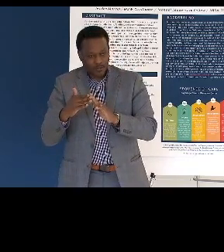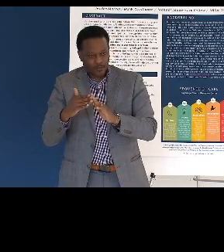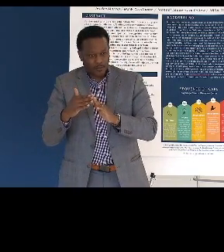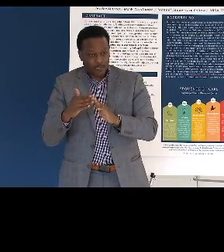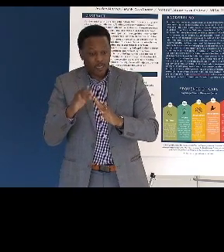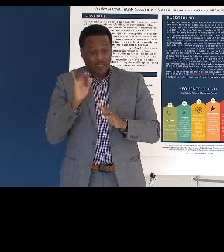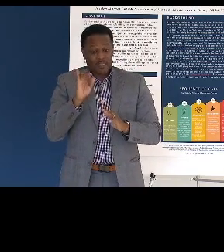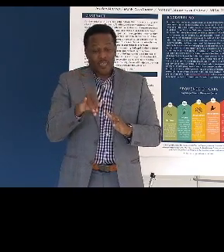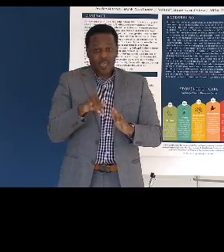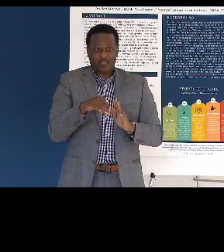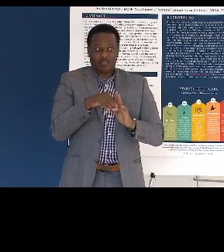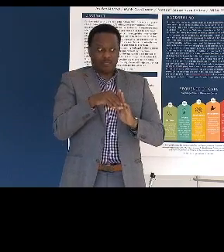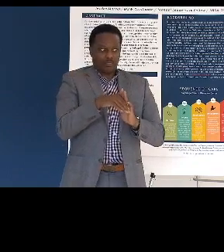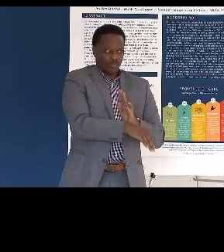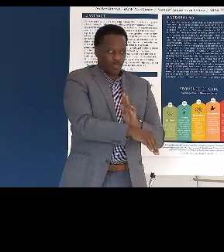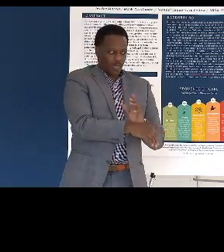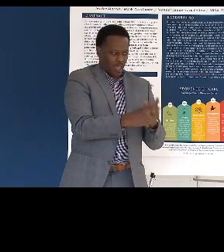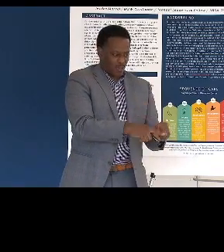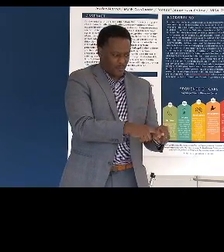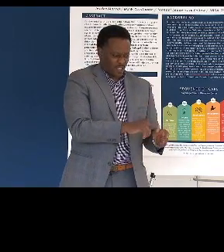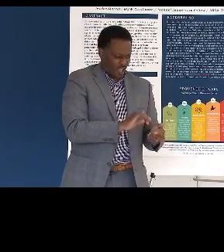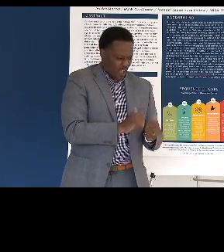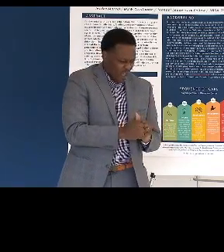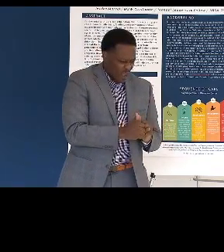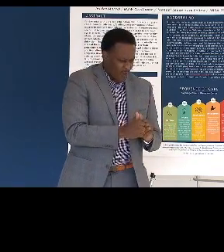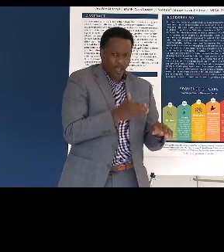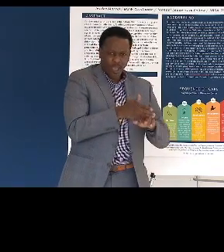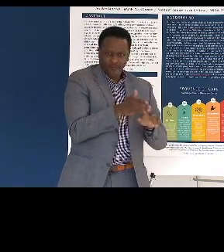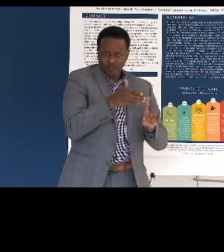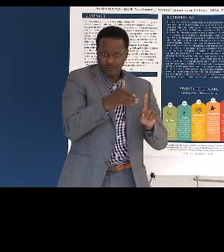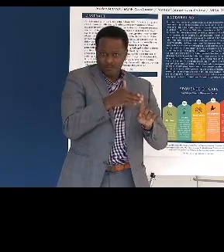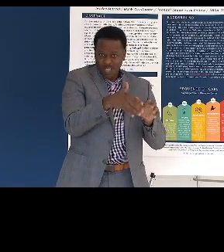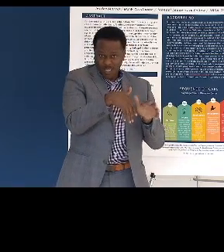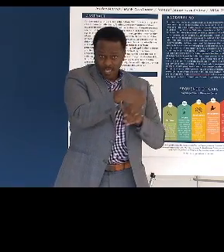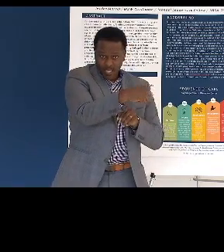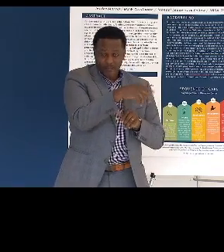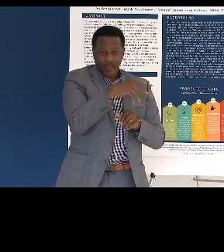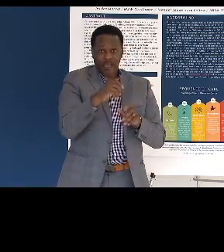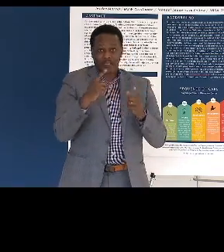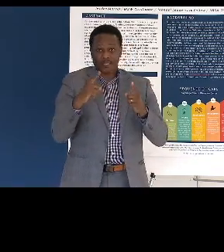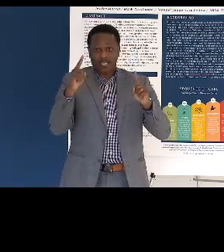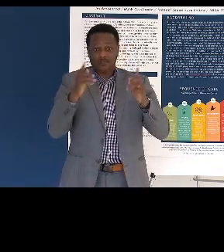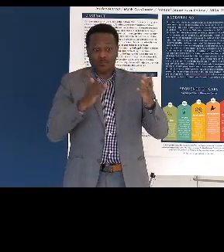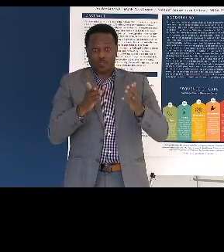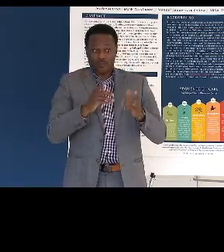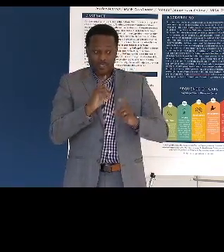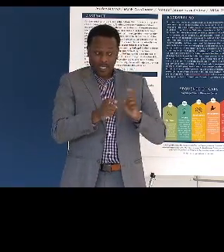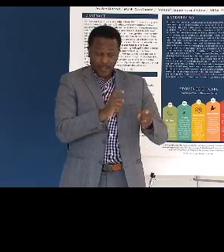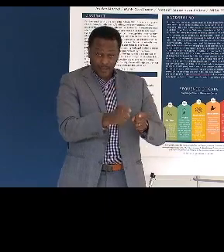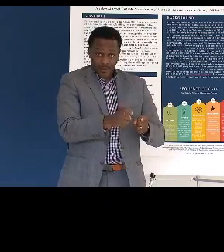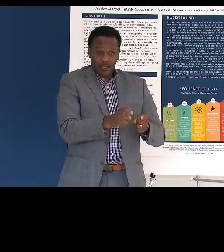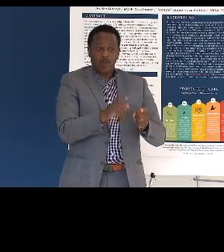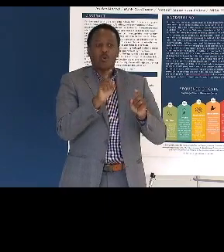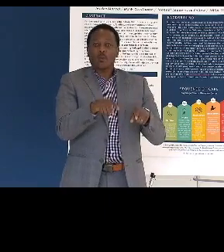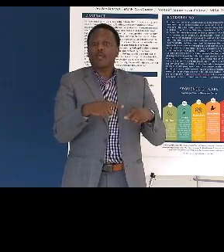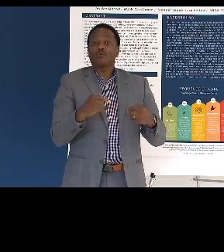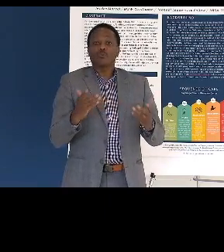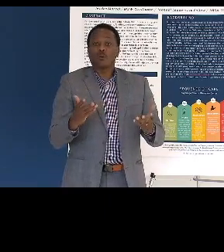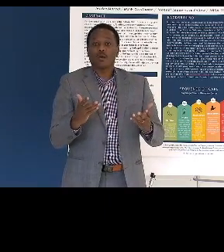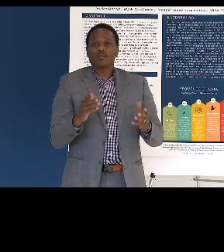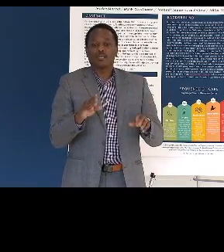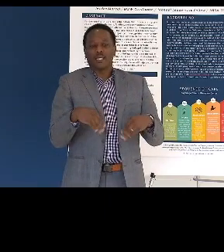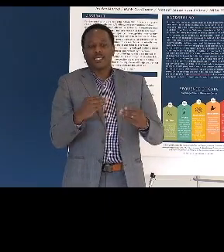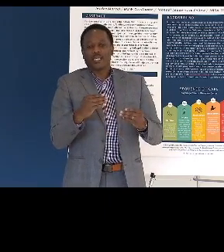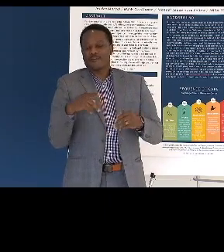that drop-off that sometimes occurs after discharge and between successful service provision, we can employ folks like peer